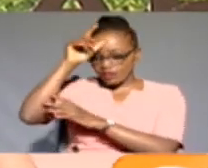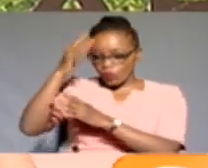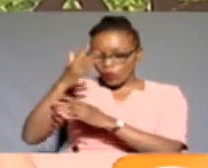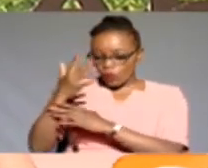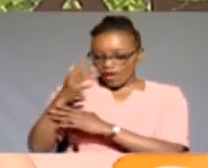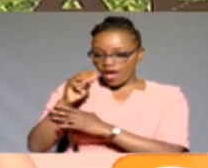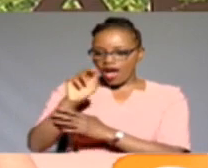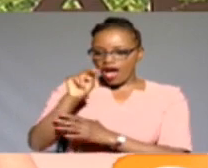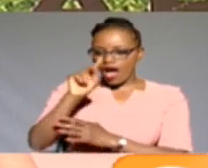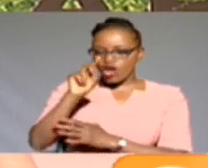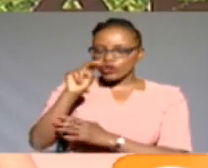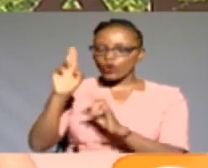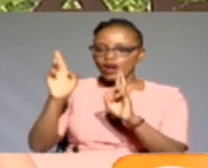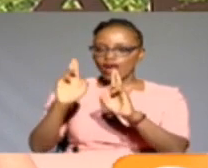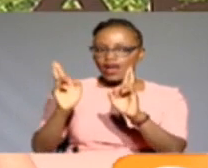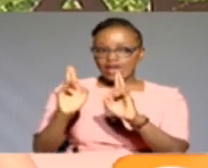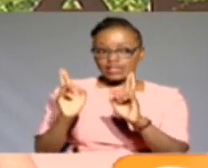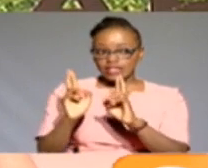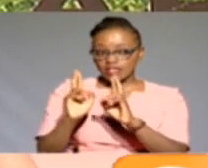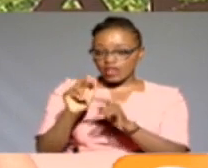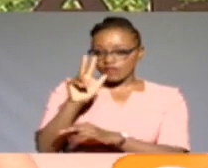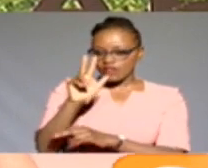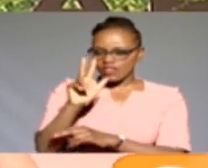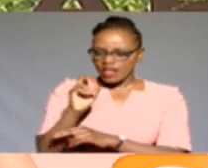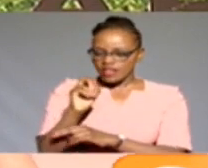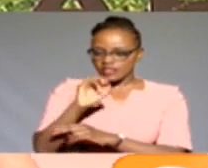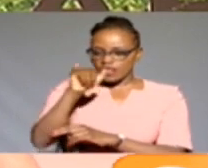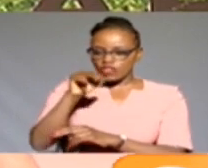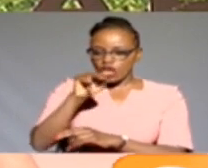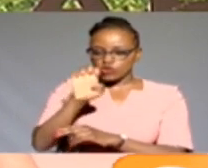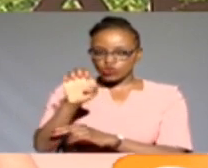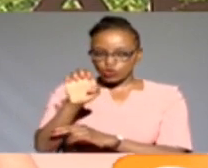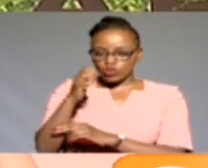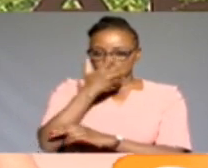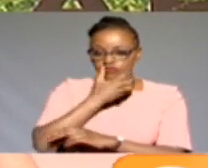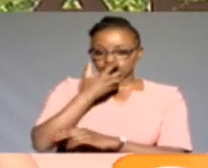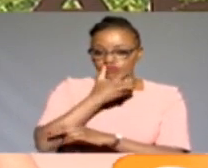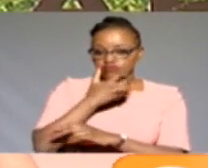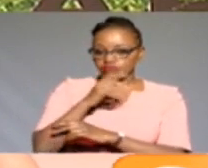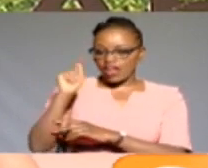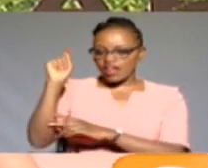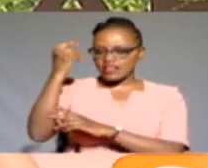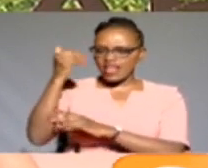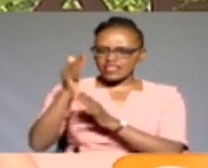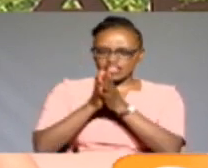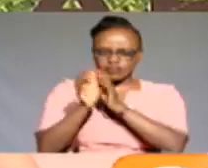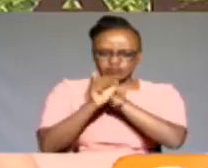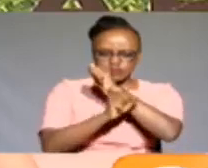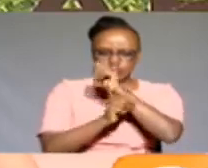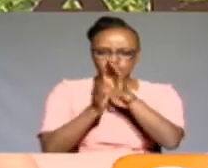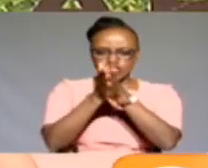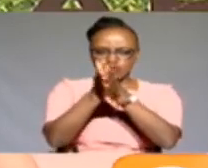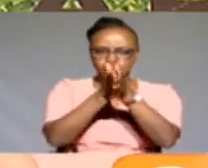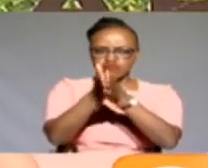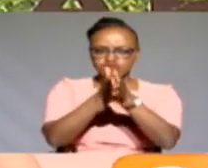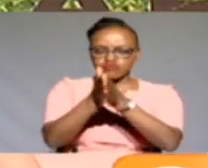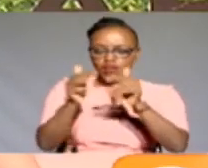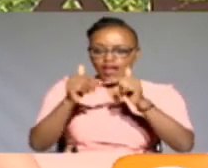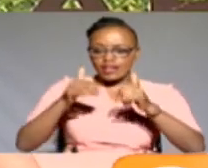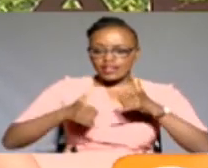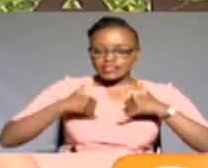Bernard Ndong is standing by at the 30 June Stadium. Kenyan fans are charged for this big game against